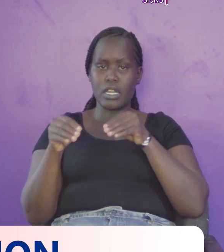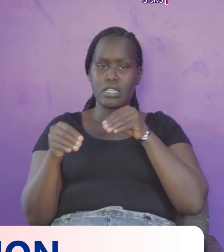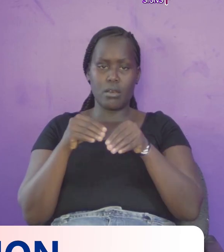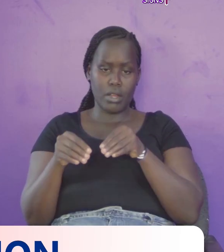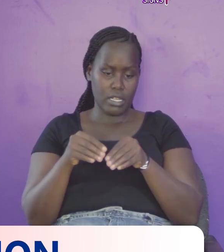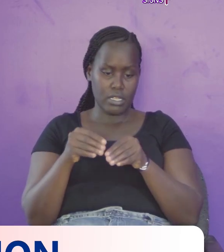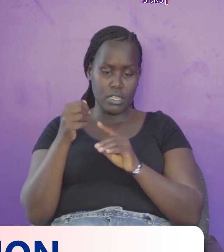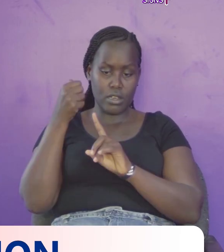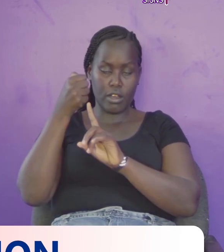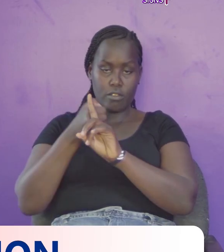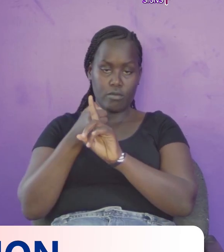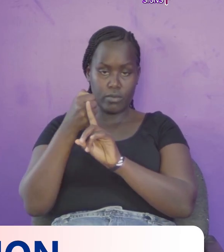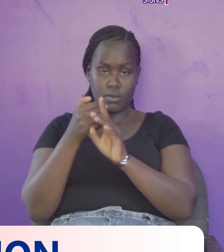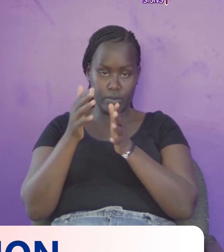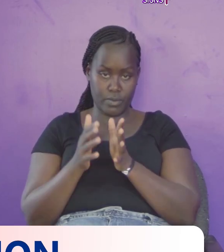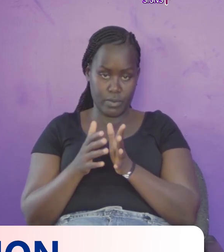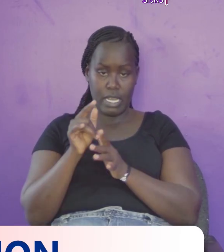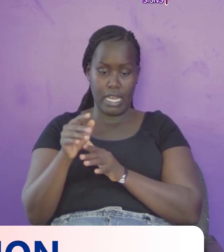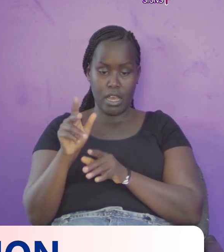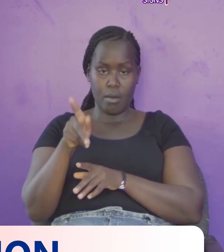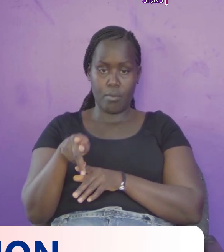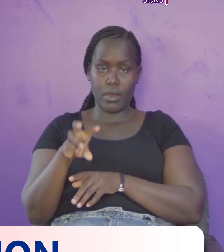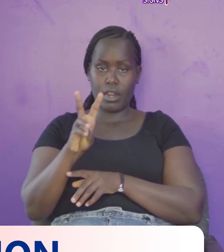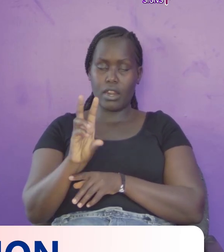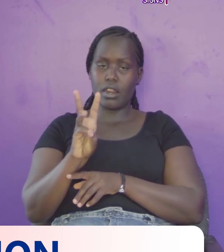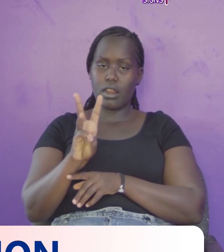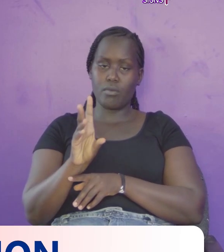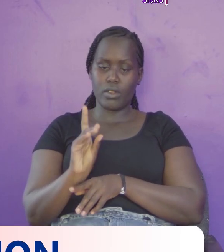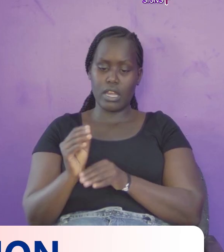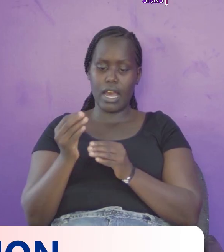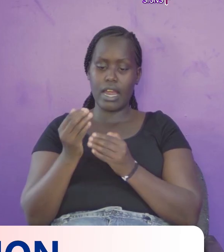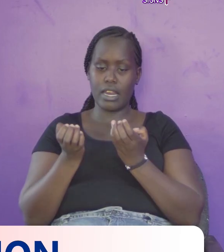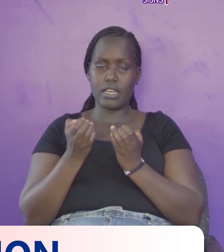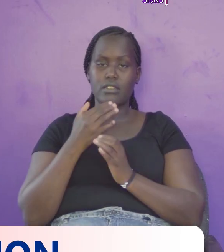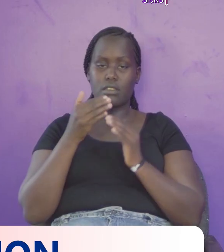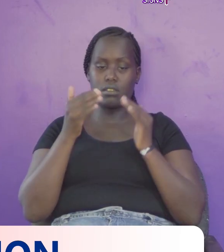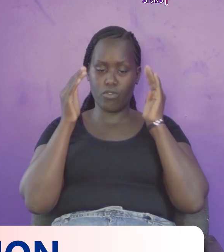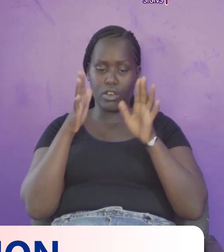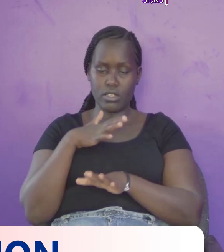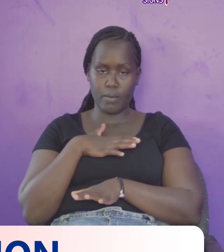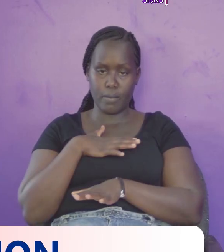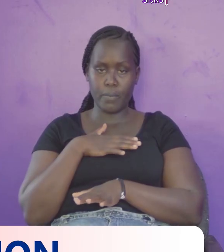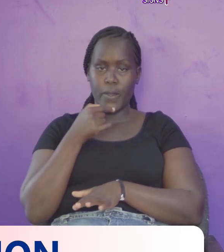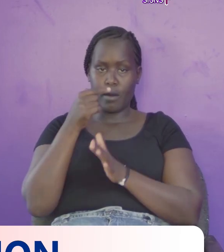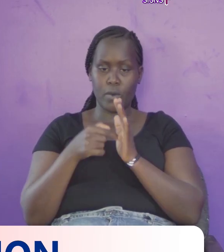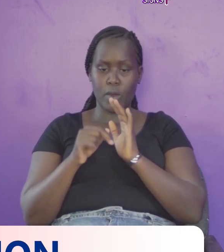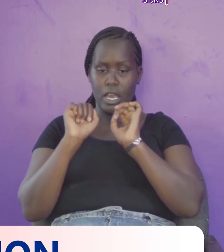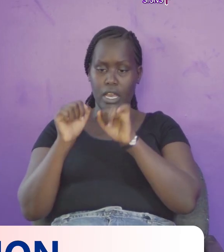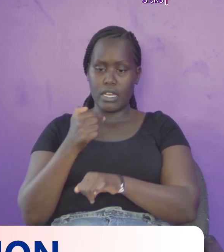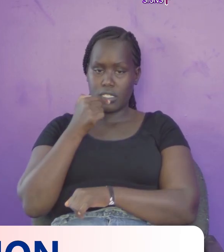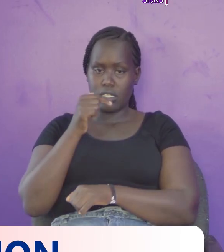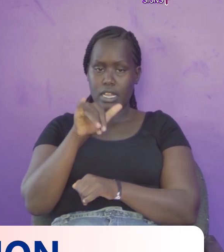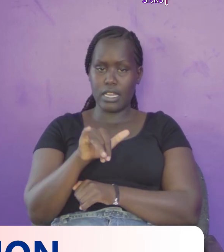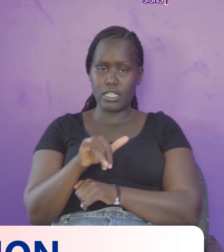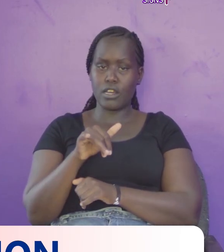champion. This is a PWD. He deserves my attention. And that is why I've told you that you can only tell that to